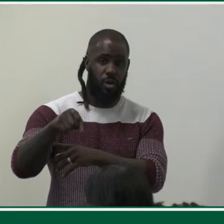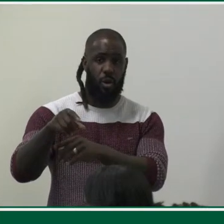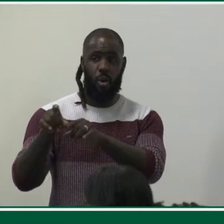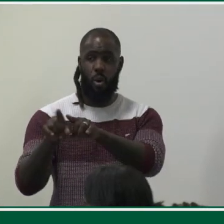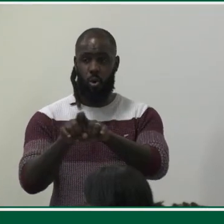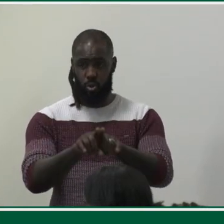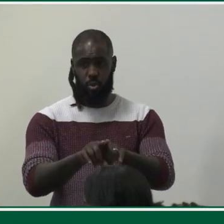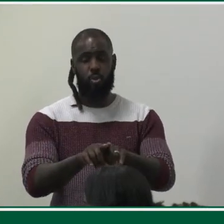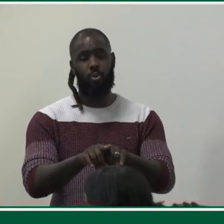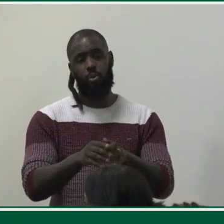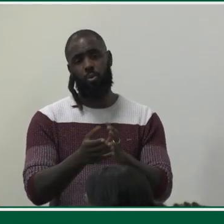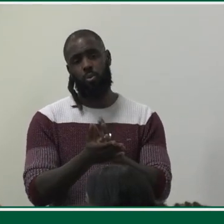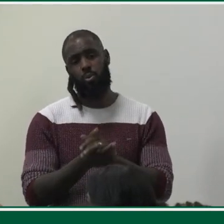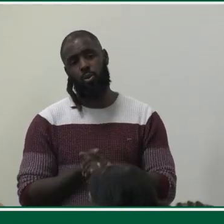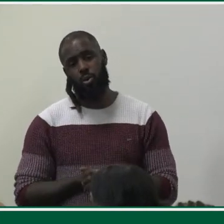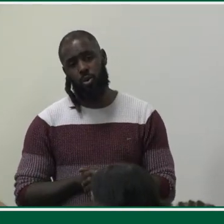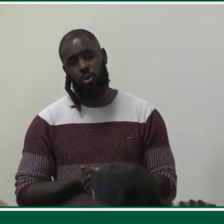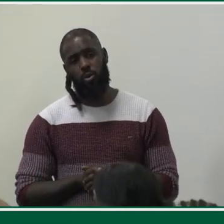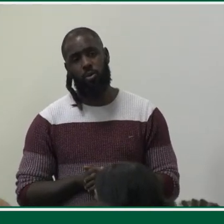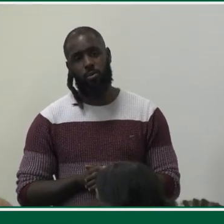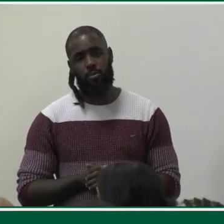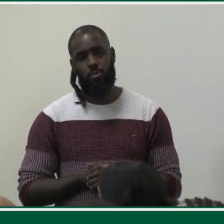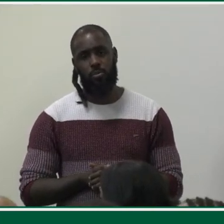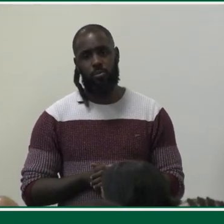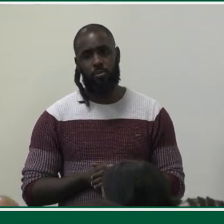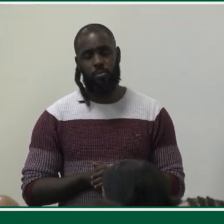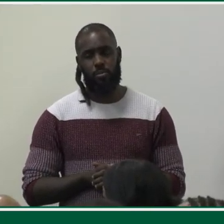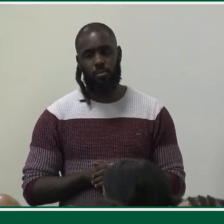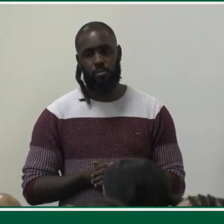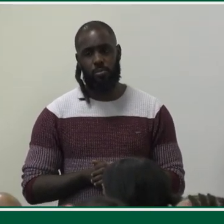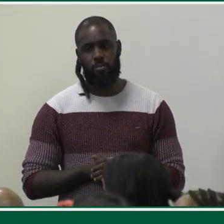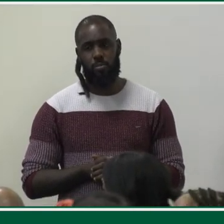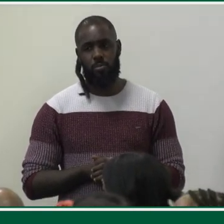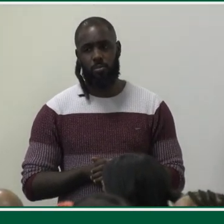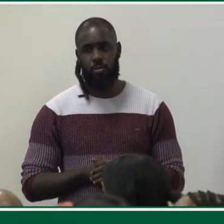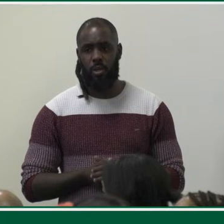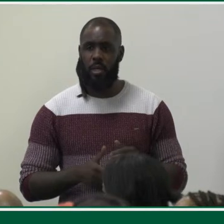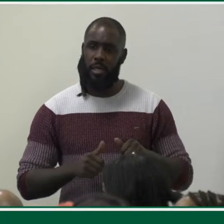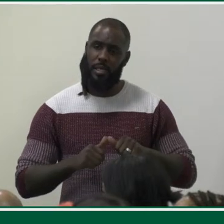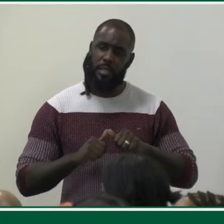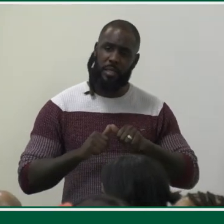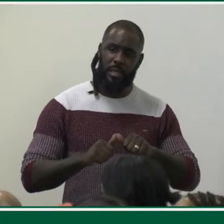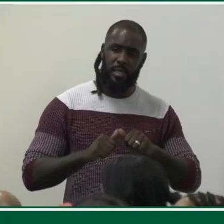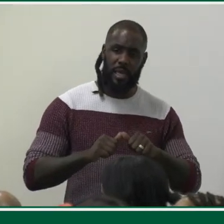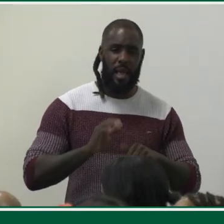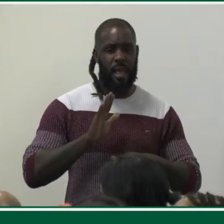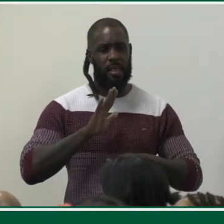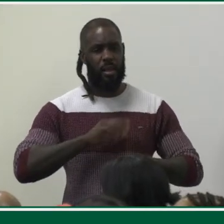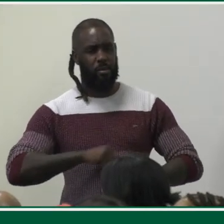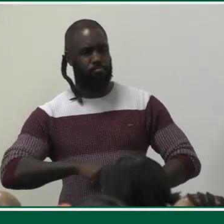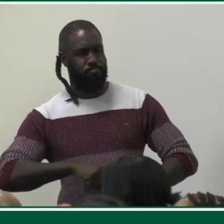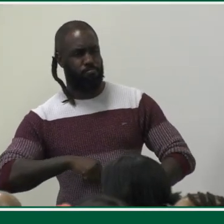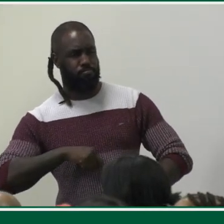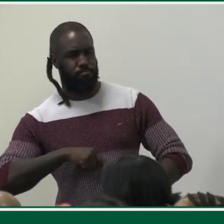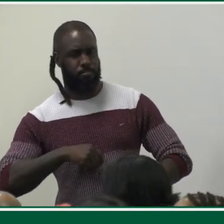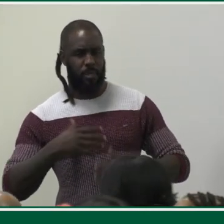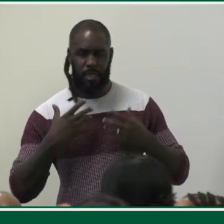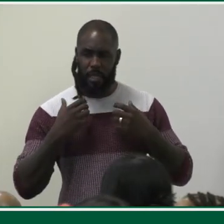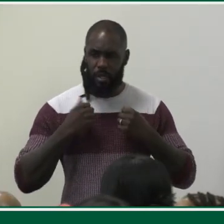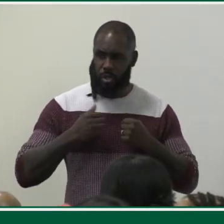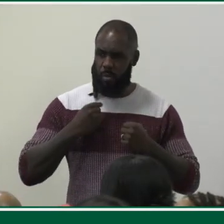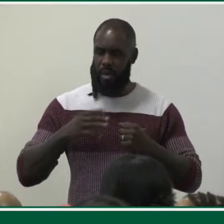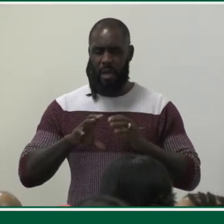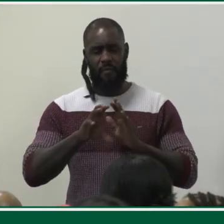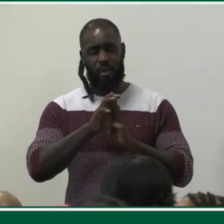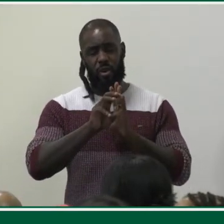also be able to maintain the rigor, but also have a curriculum